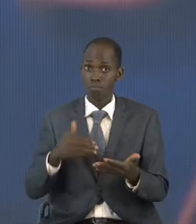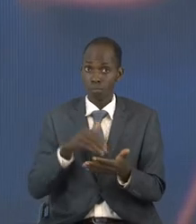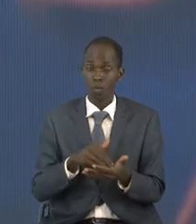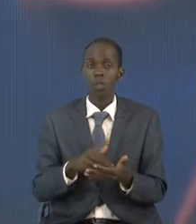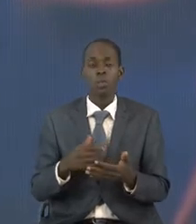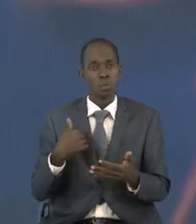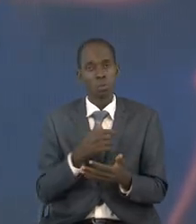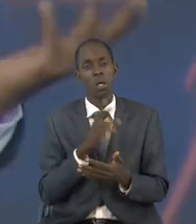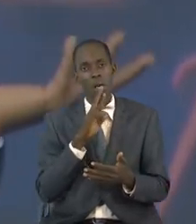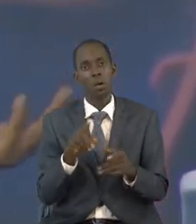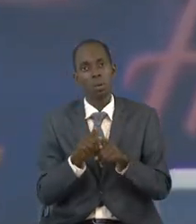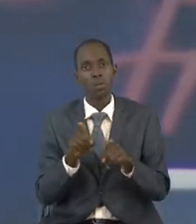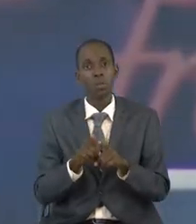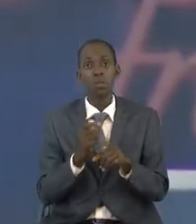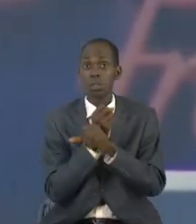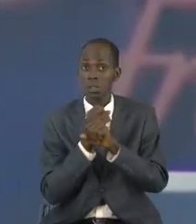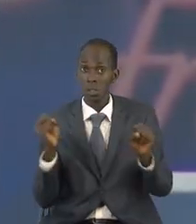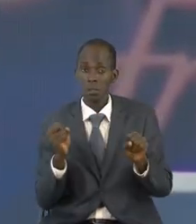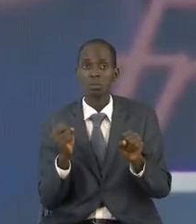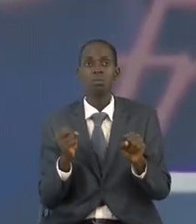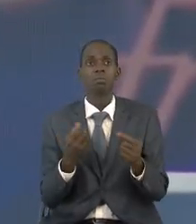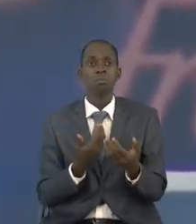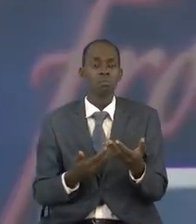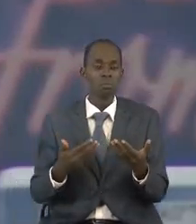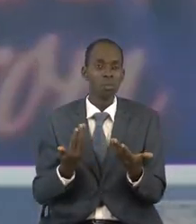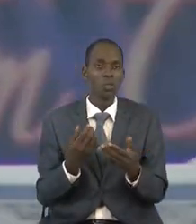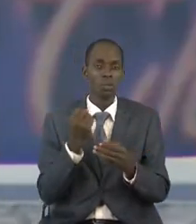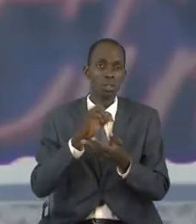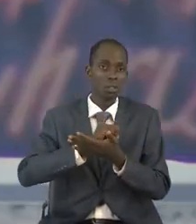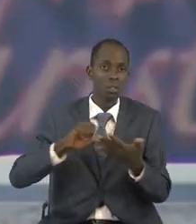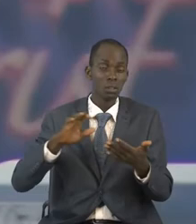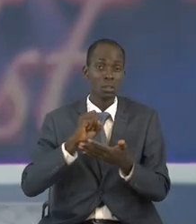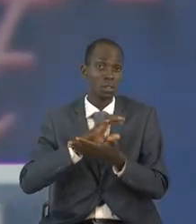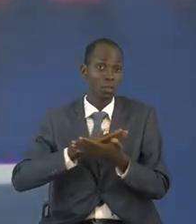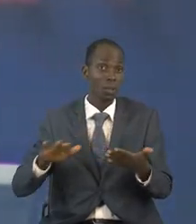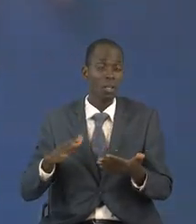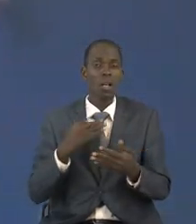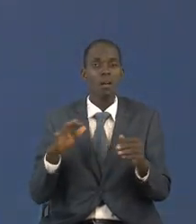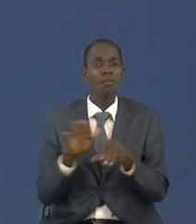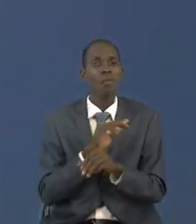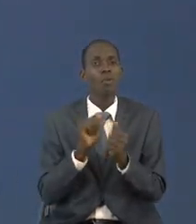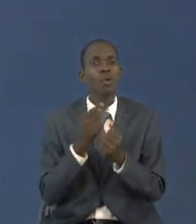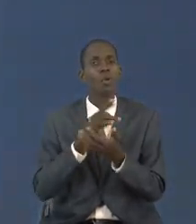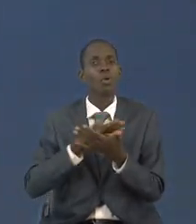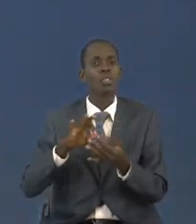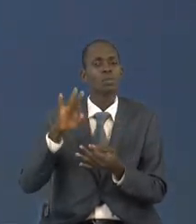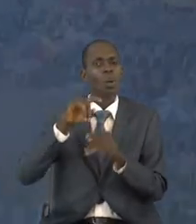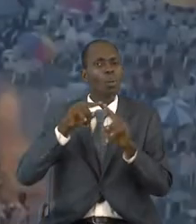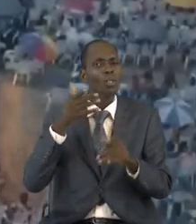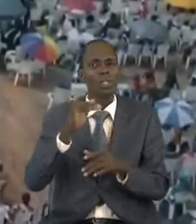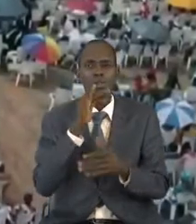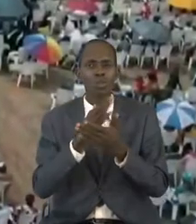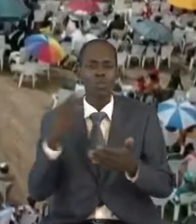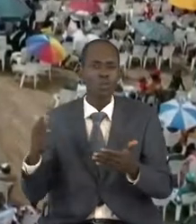sanctified. Sometimes we're even already filled with the Holy Ghost, and there is something that is holding us back. There's something that